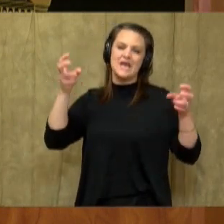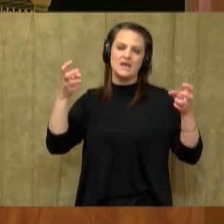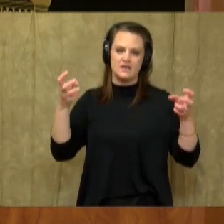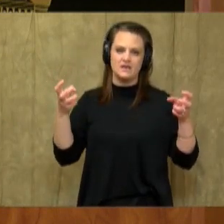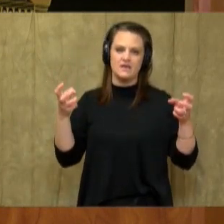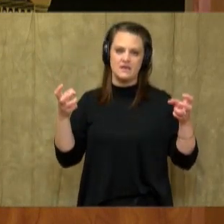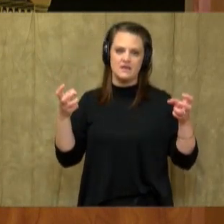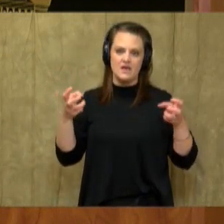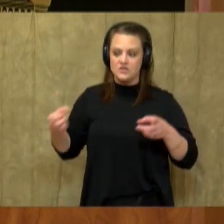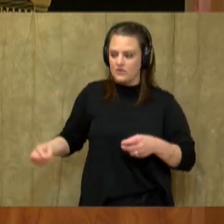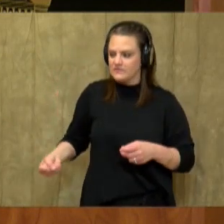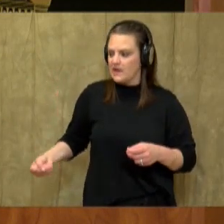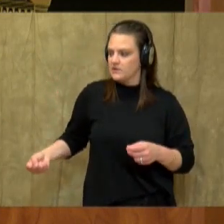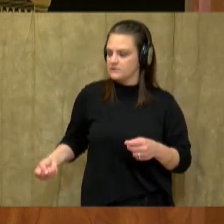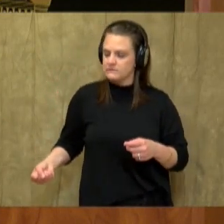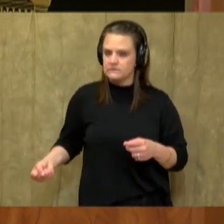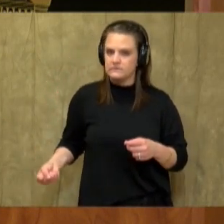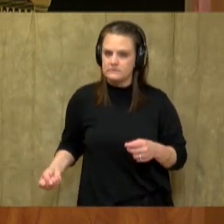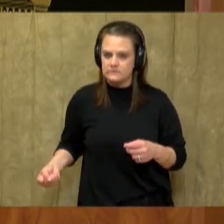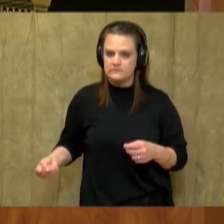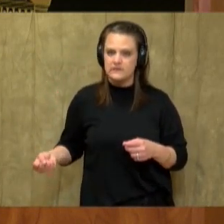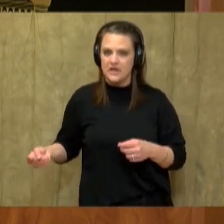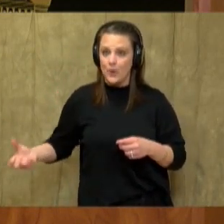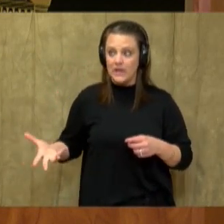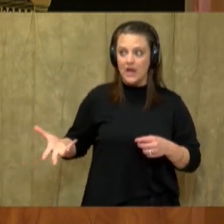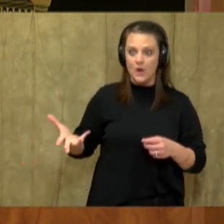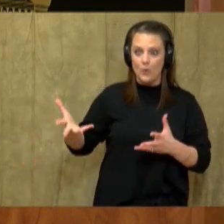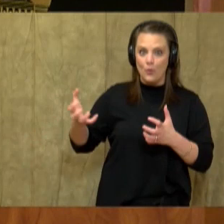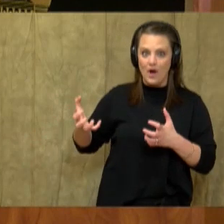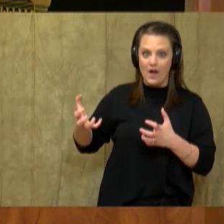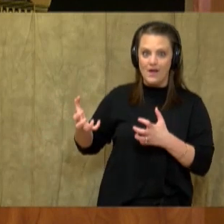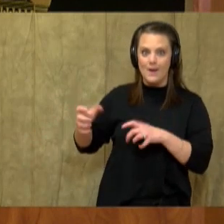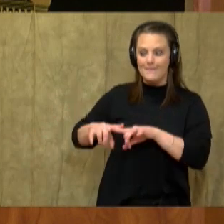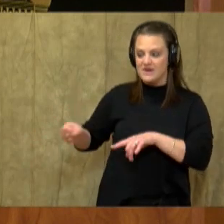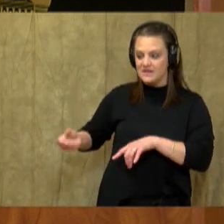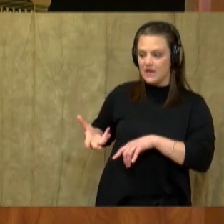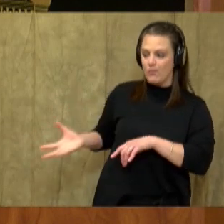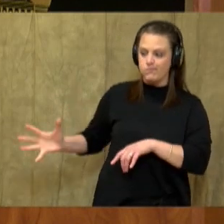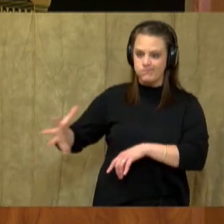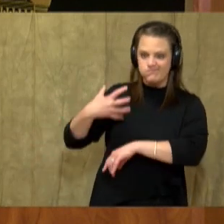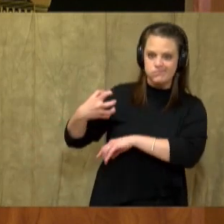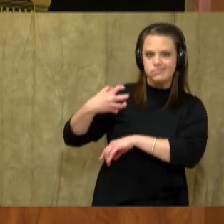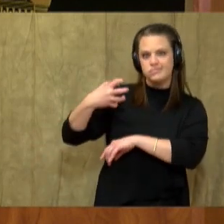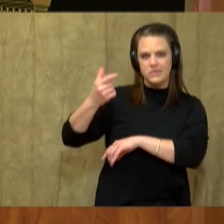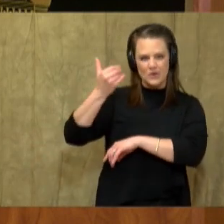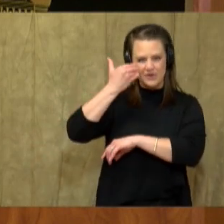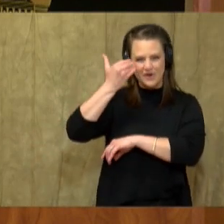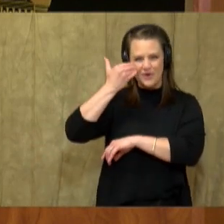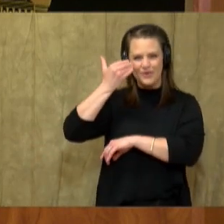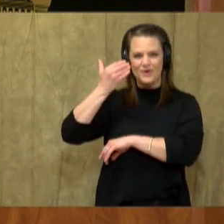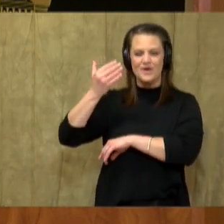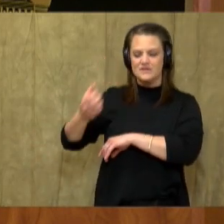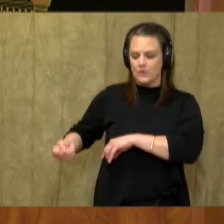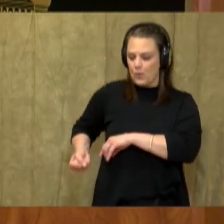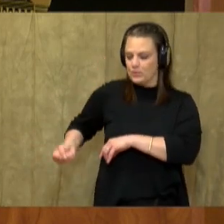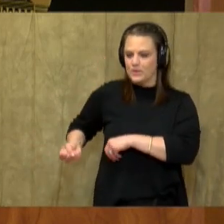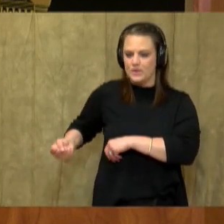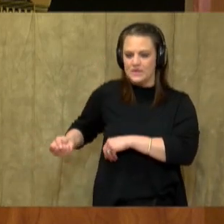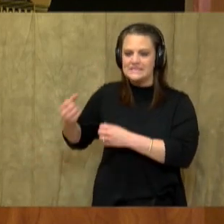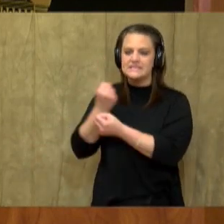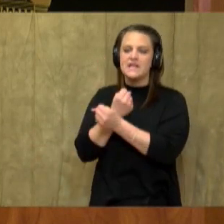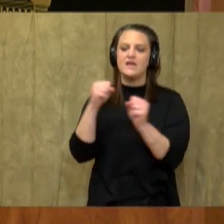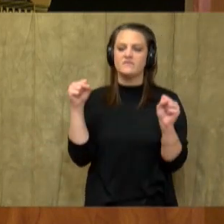you want to get out of that situation. You don't want to have the tiger by the tail. You don't want to be near the tiger, but that's where you are. And as long as you're holding on to it, you're